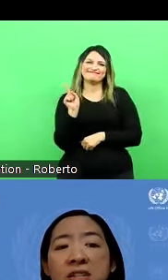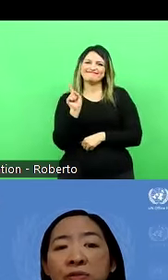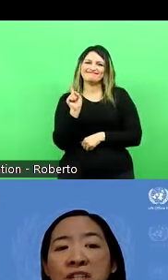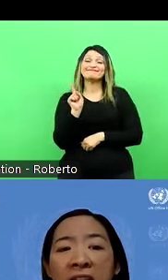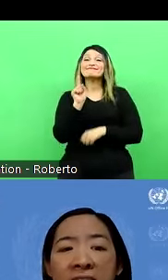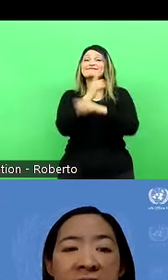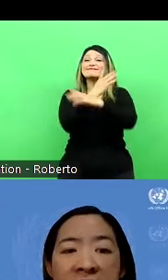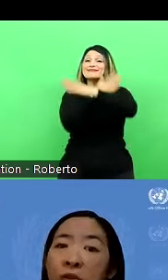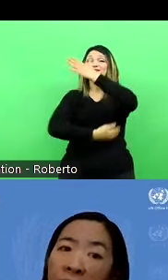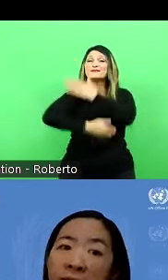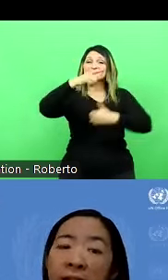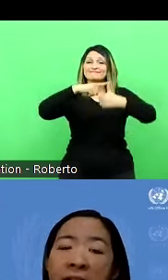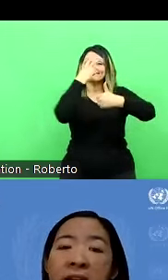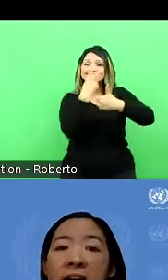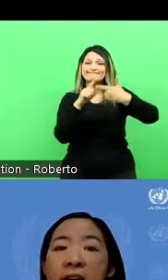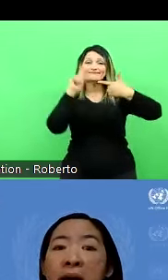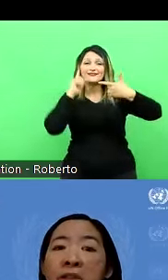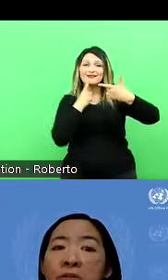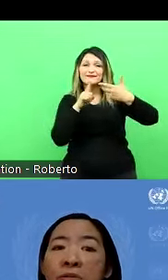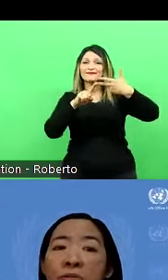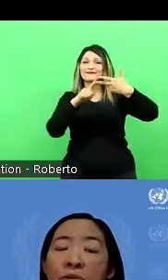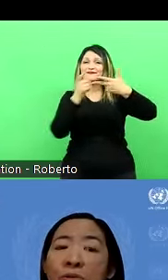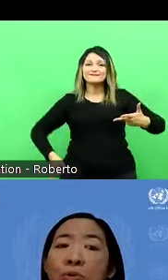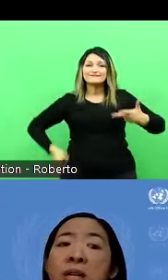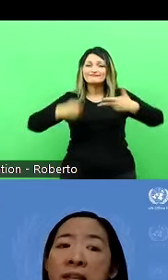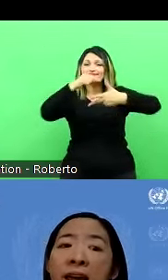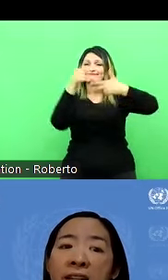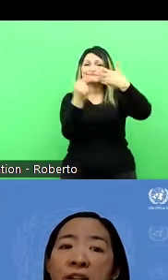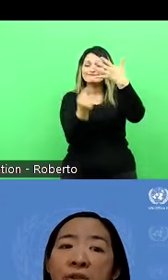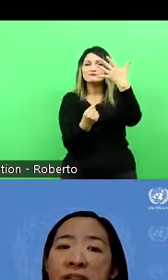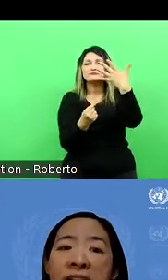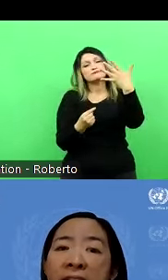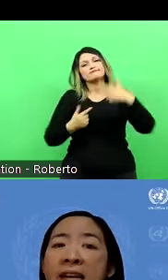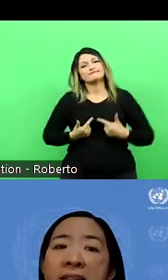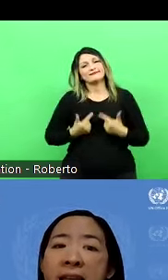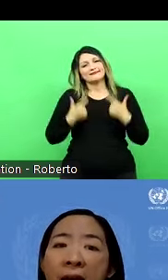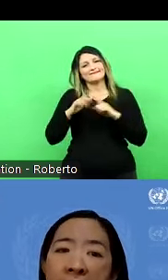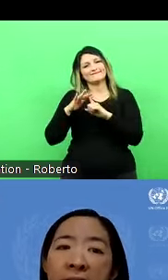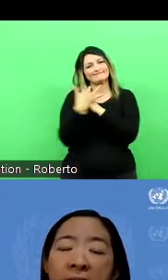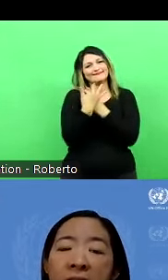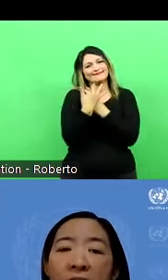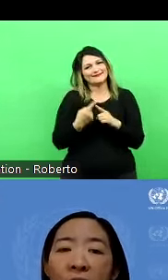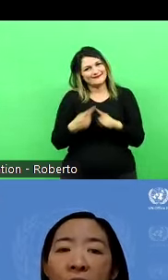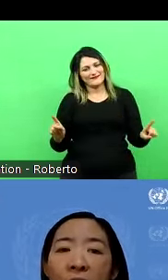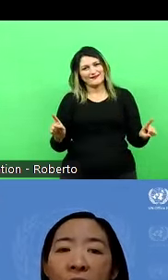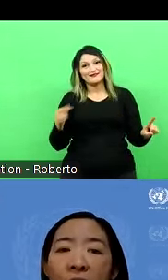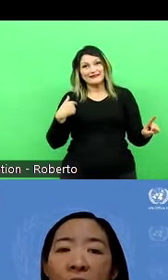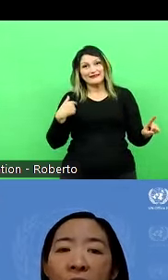these differentiated needs are considered fully. And by doing that, increasing the understanding,